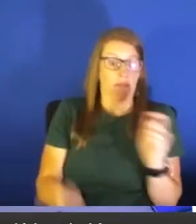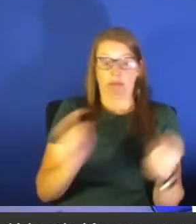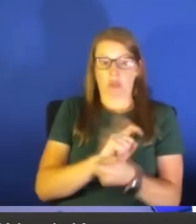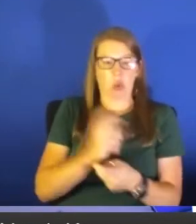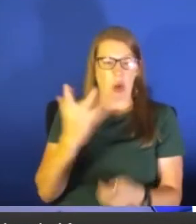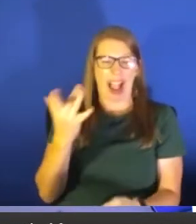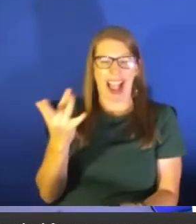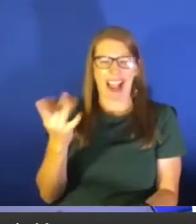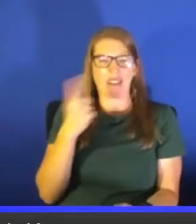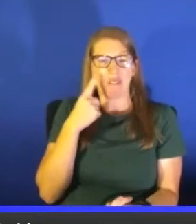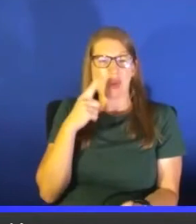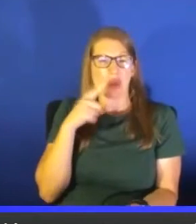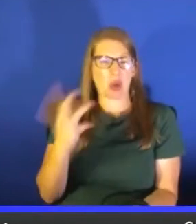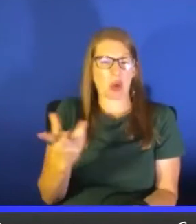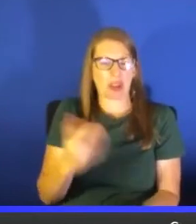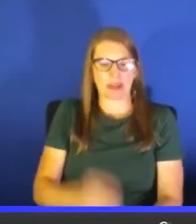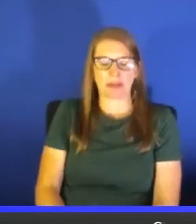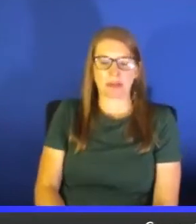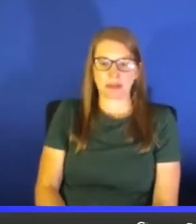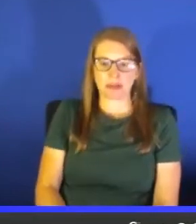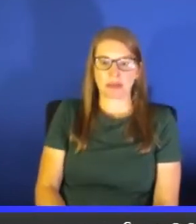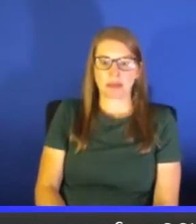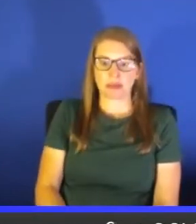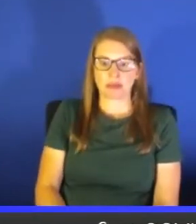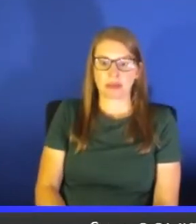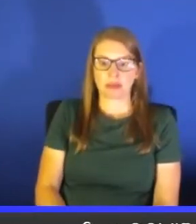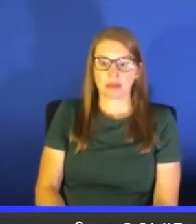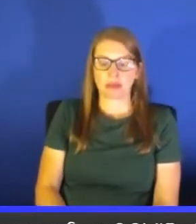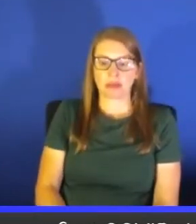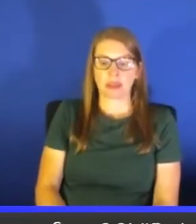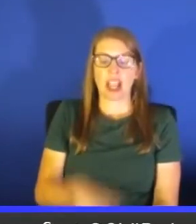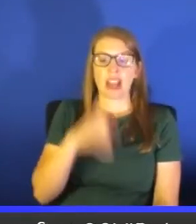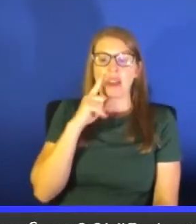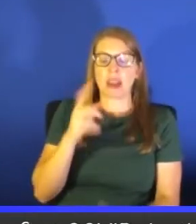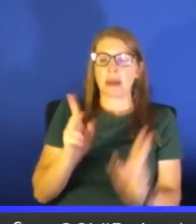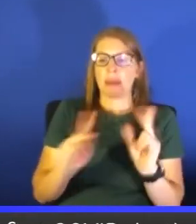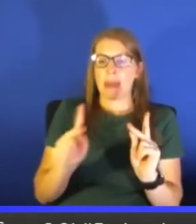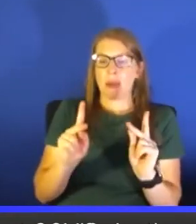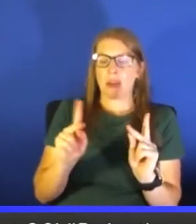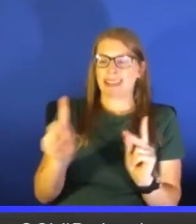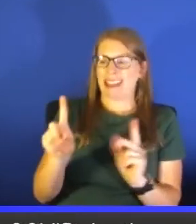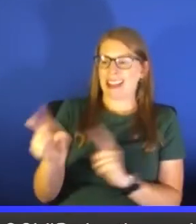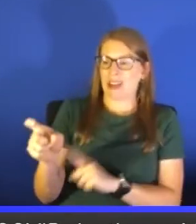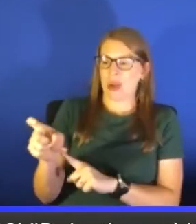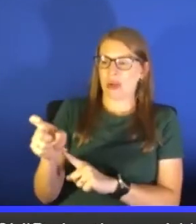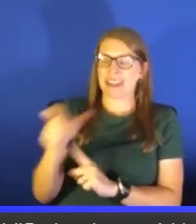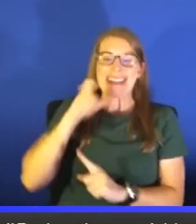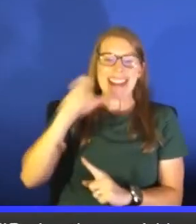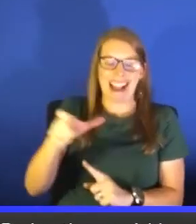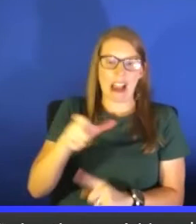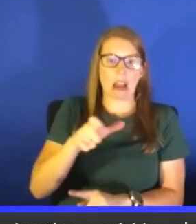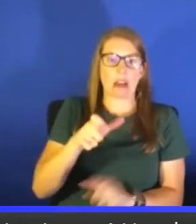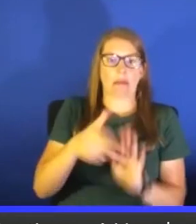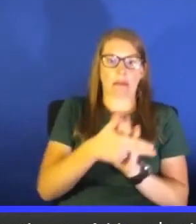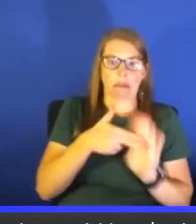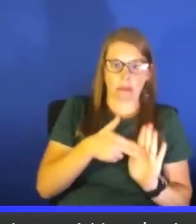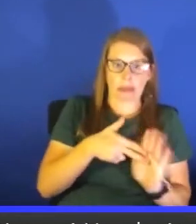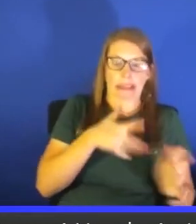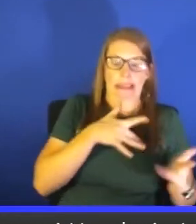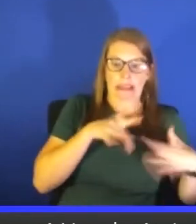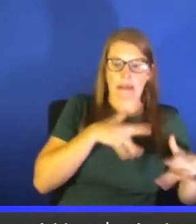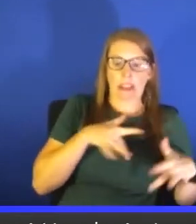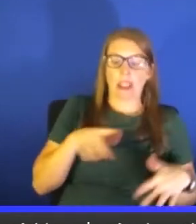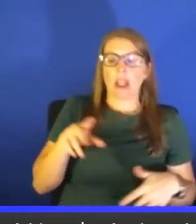that? What's happening? I think a lot of people have undiagnosed sensitivities to some of these areas, such as gluten's a very popular one, and as well as